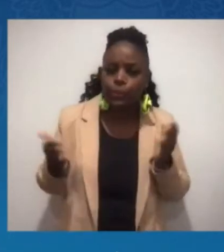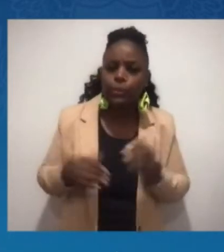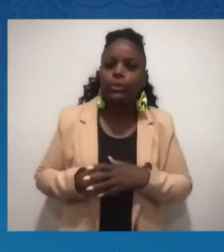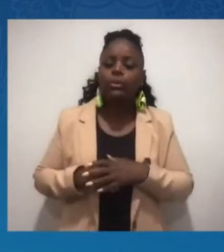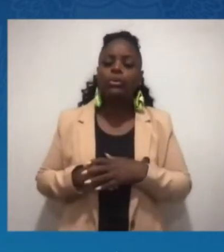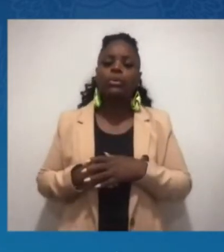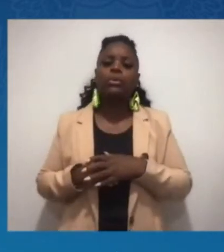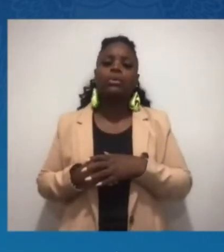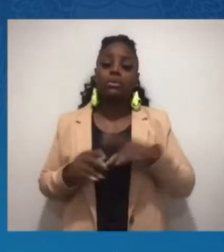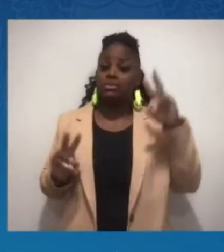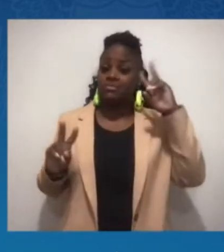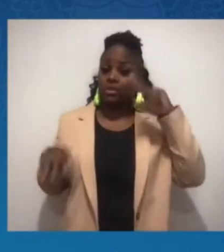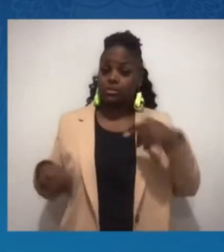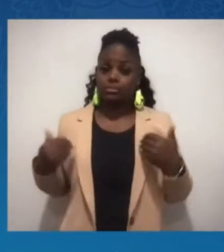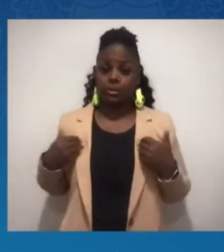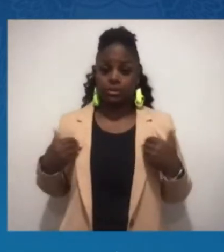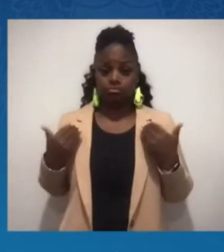met with